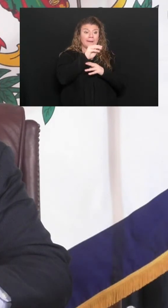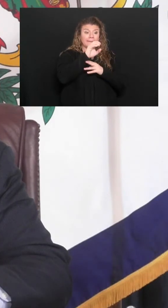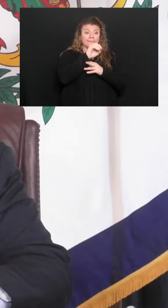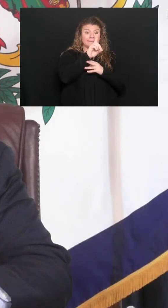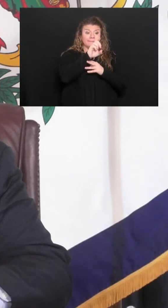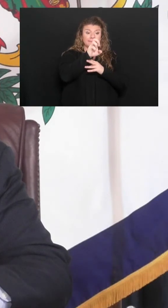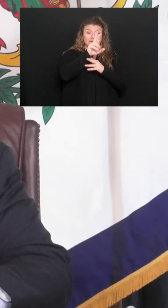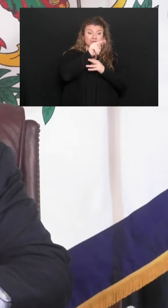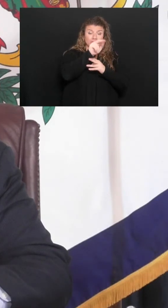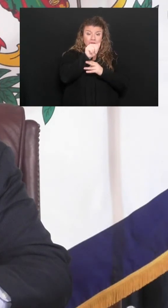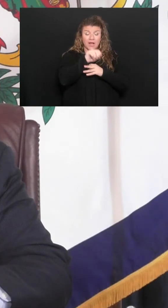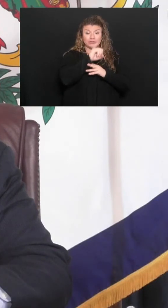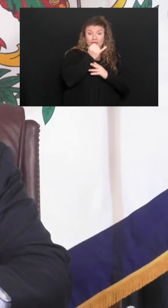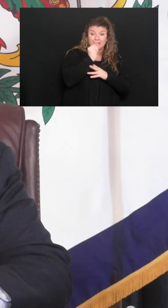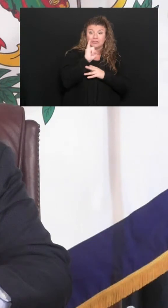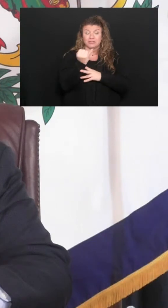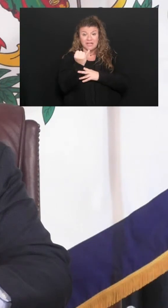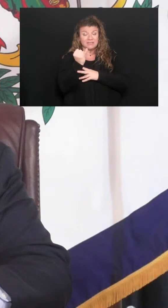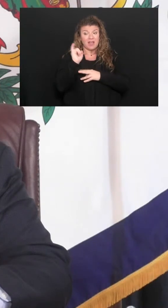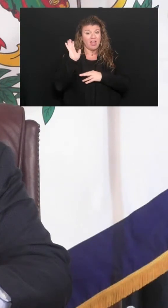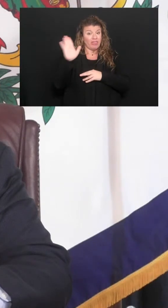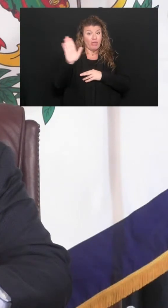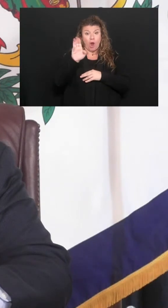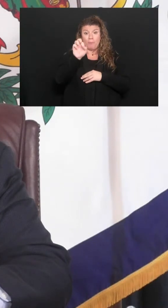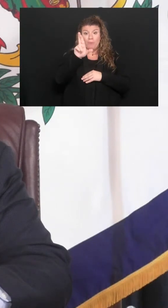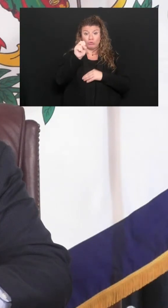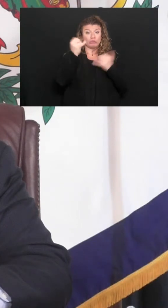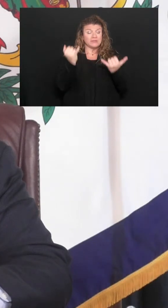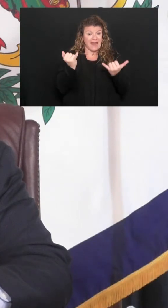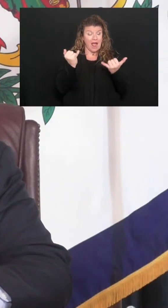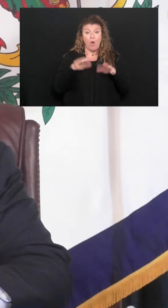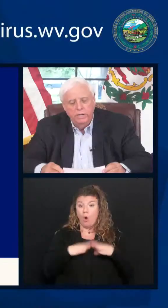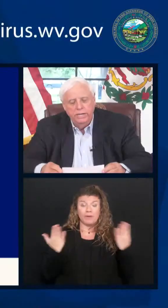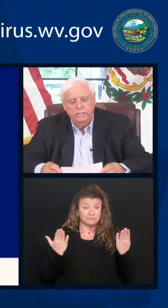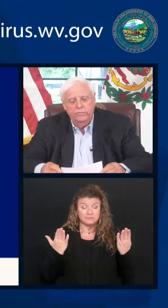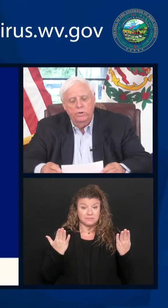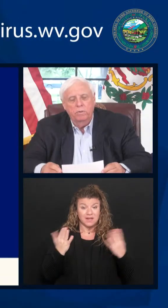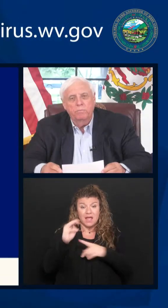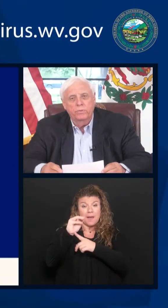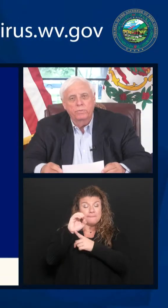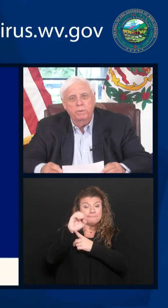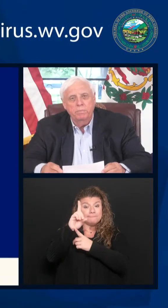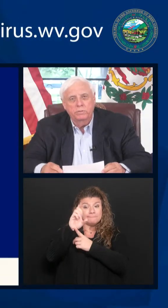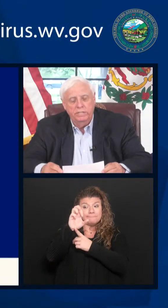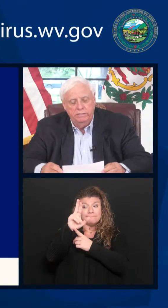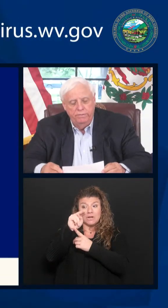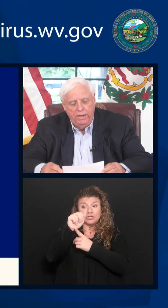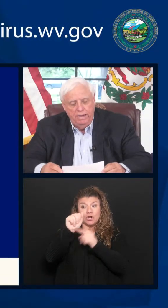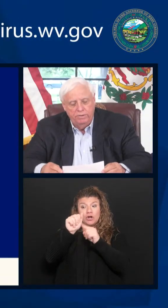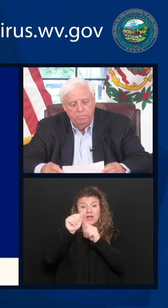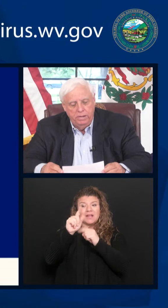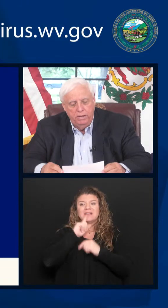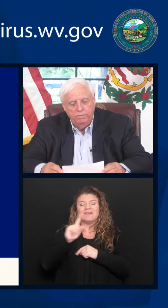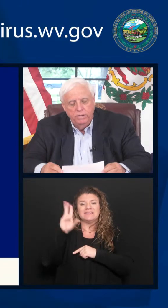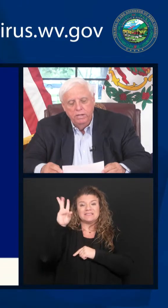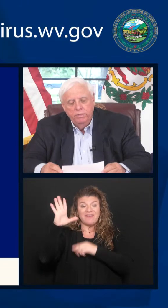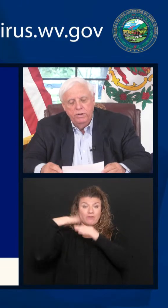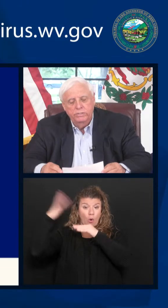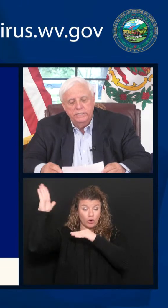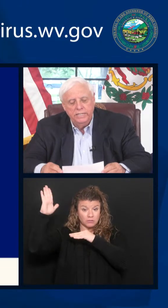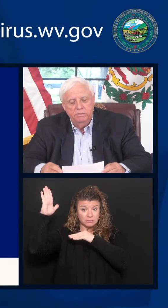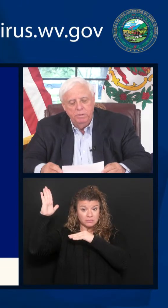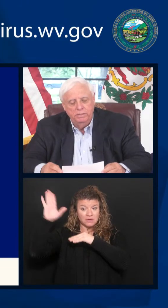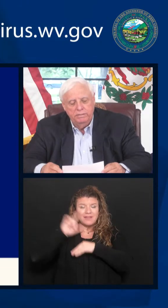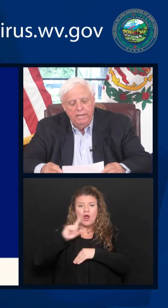and told you, that the boosters are available for them. On Moderna, it's for people 65 and above that